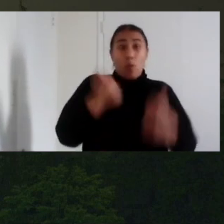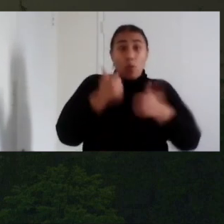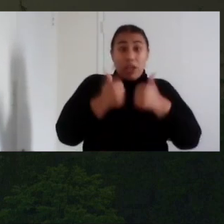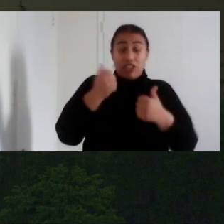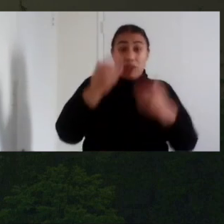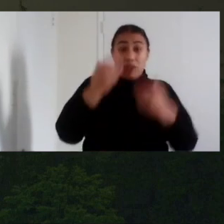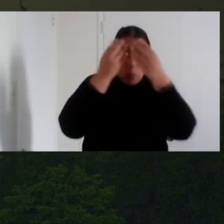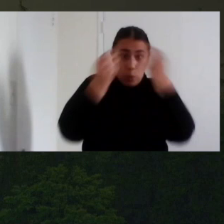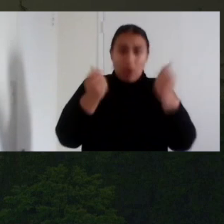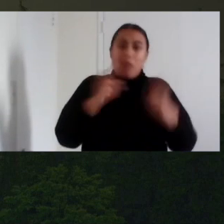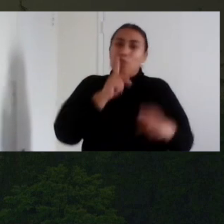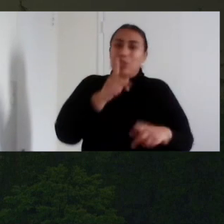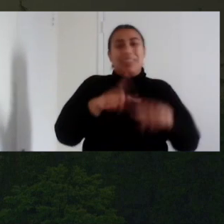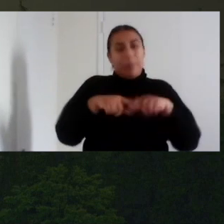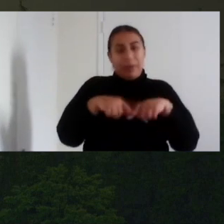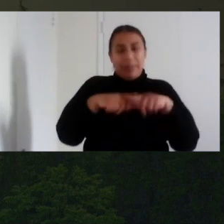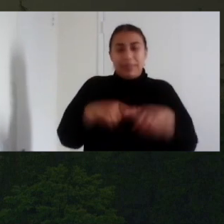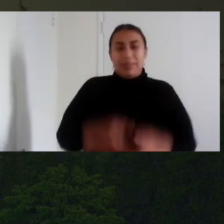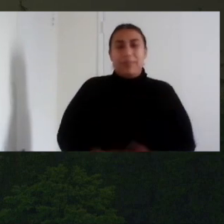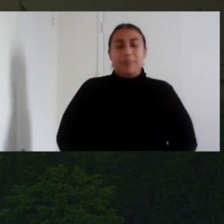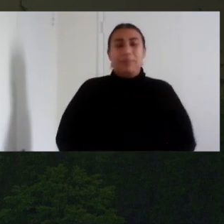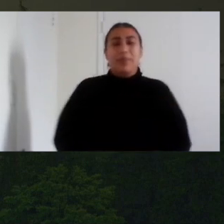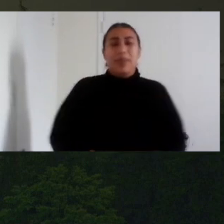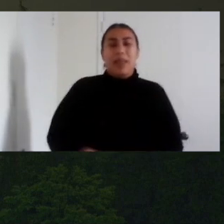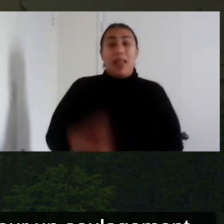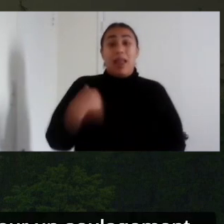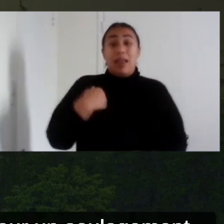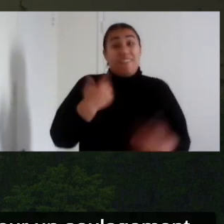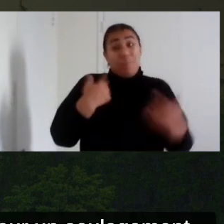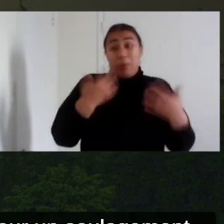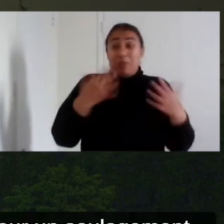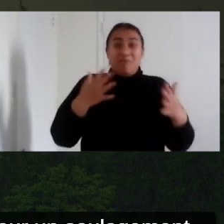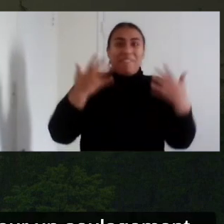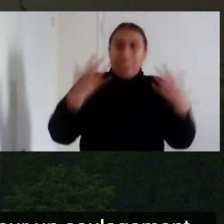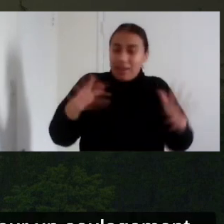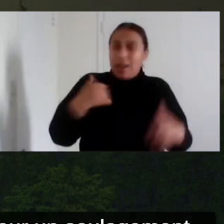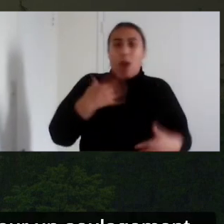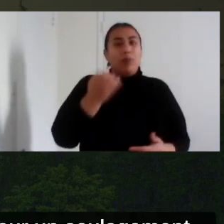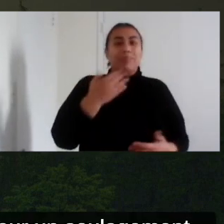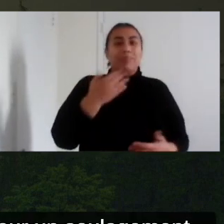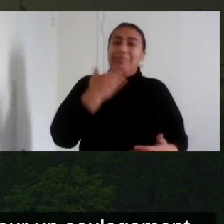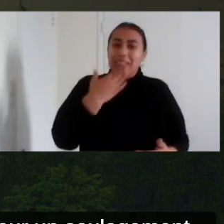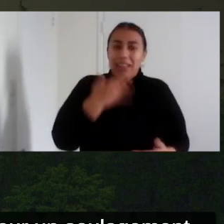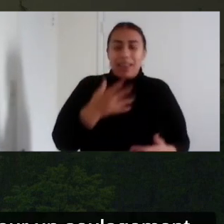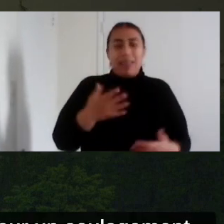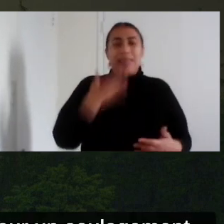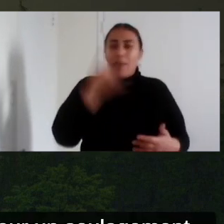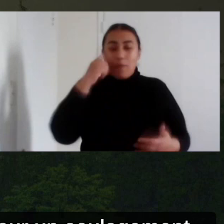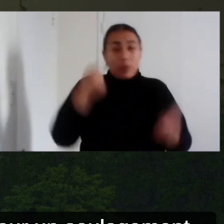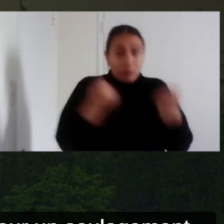inhaled cannabis, you are attaining euphoria, that is not the case. Patients are now able to inhale a CBD